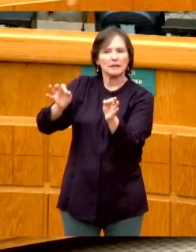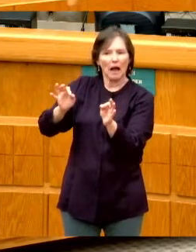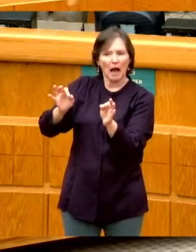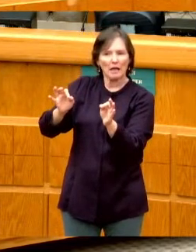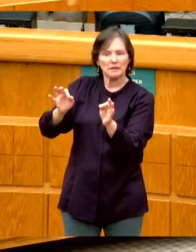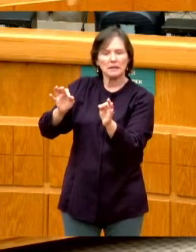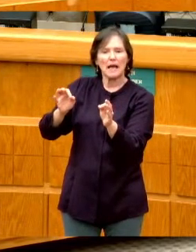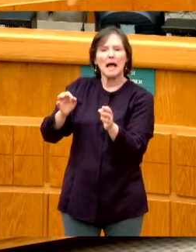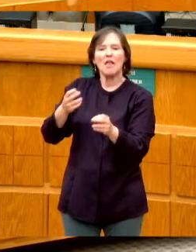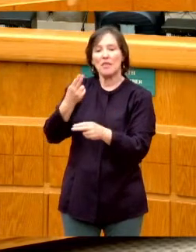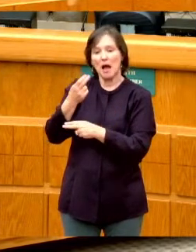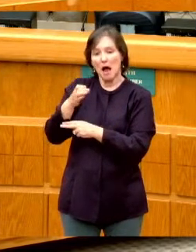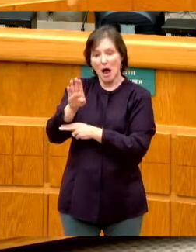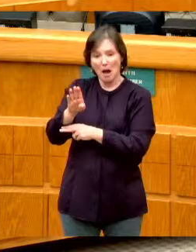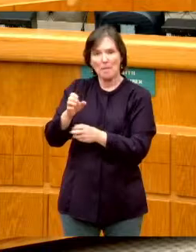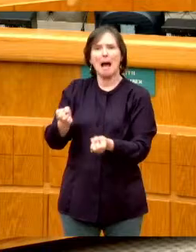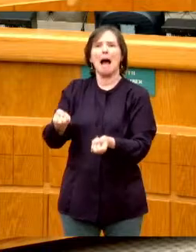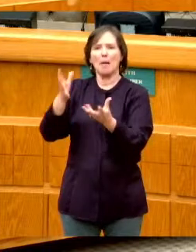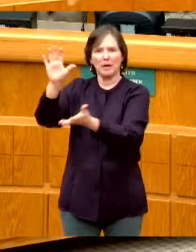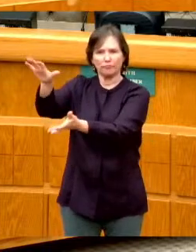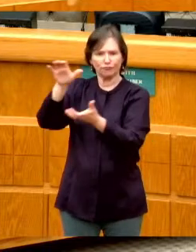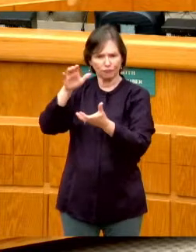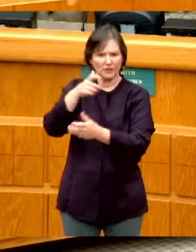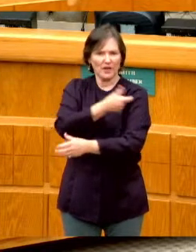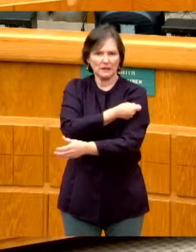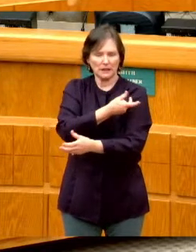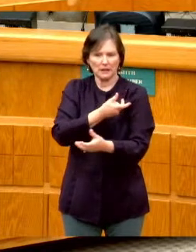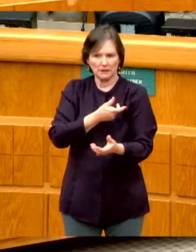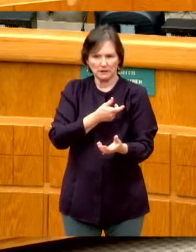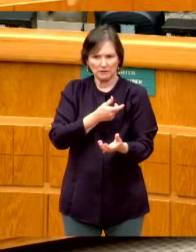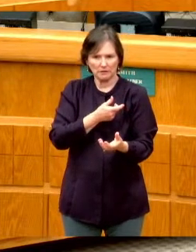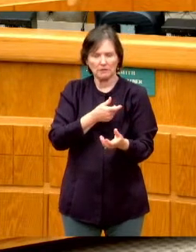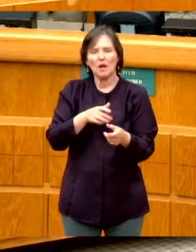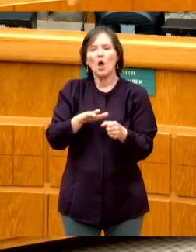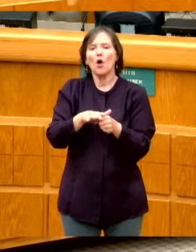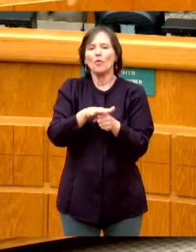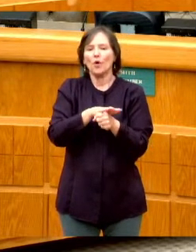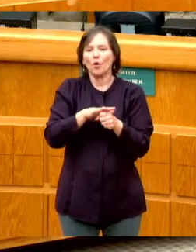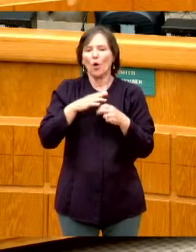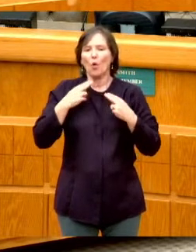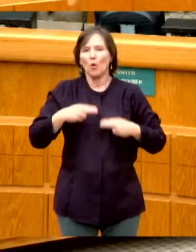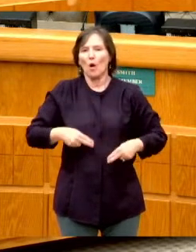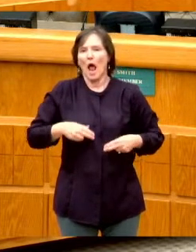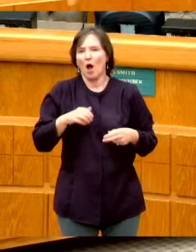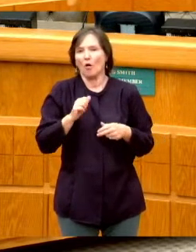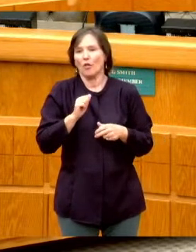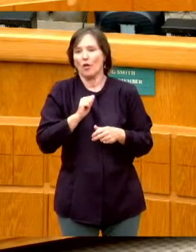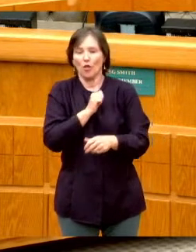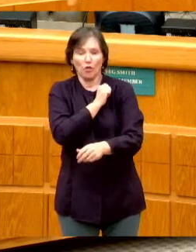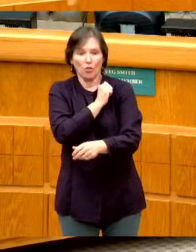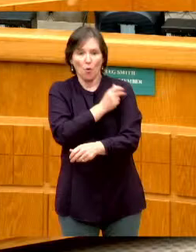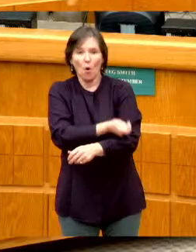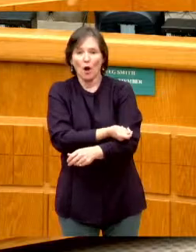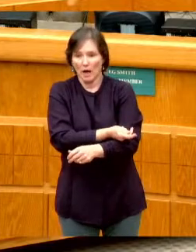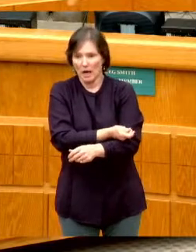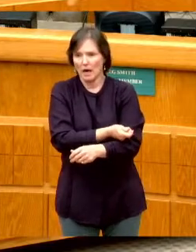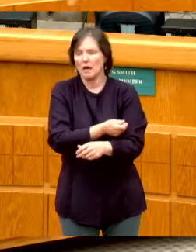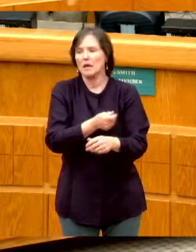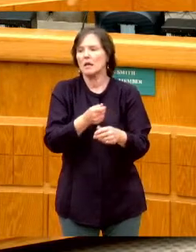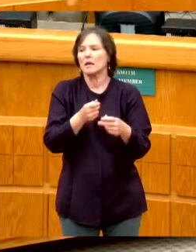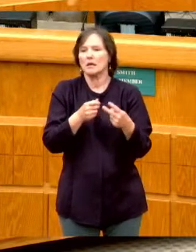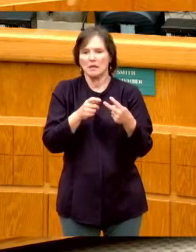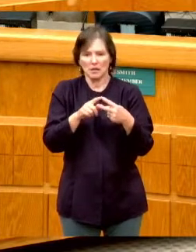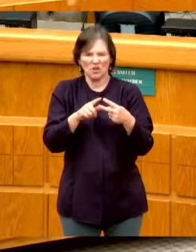that hub. And then the local health authority, Dr. Ramesh Grajuni, along with Annette Rodriguez, your